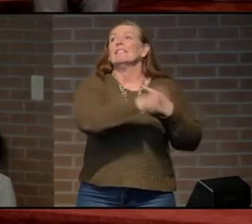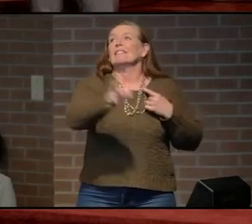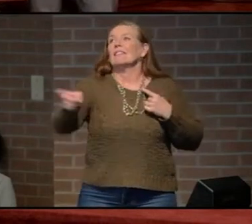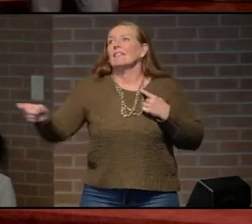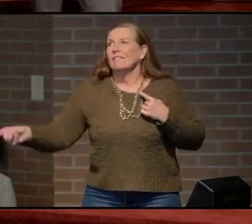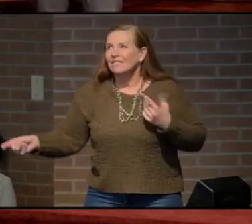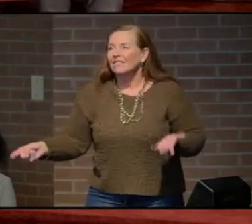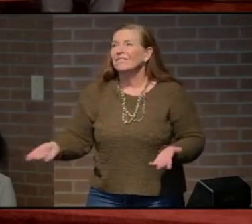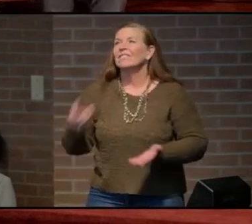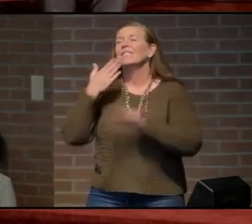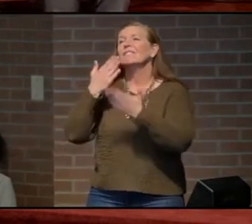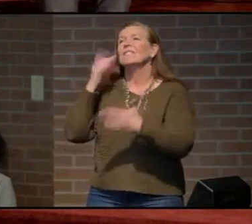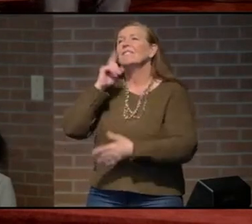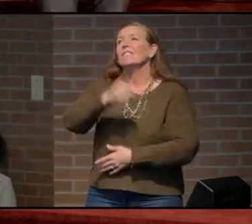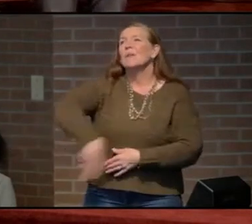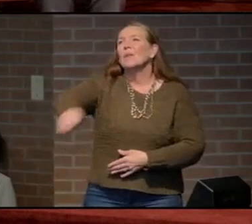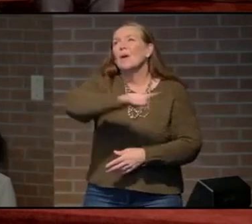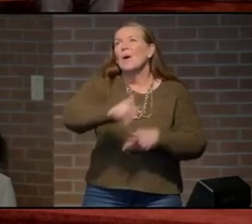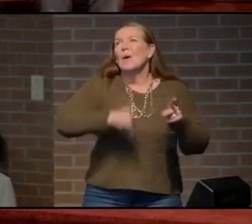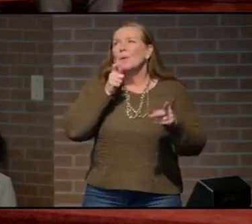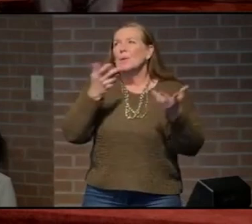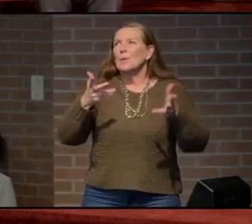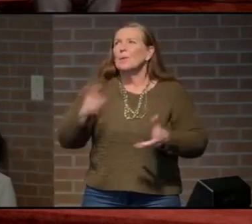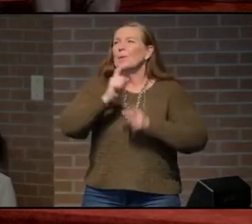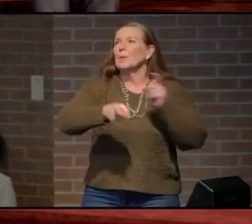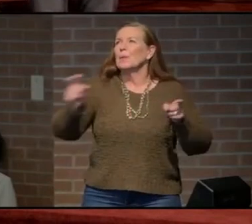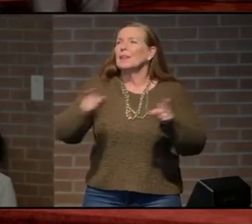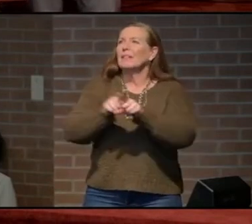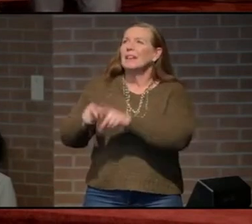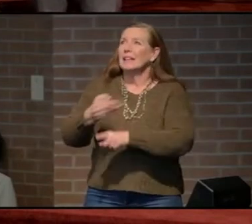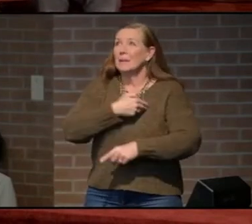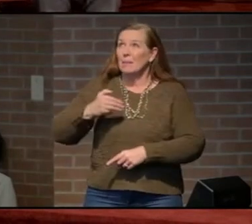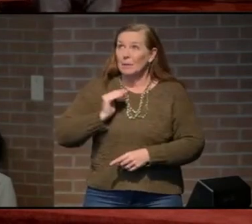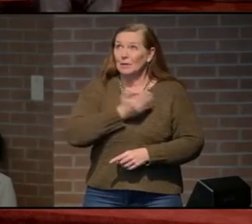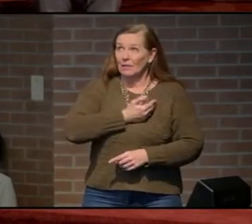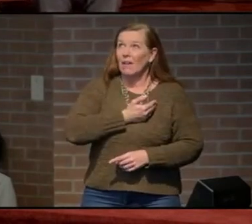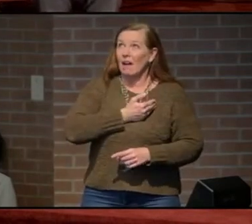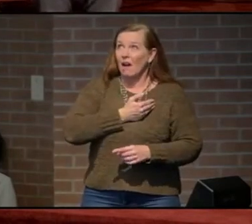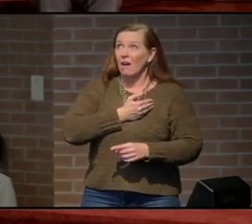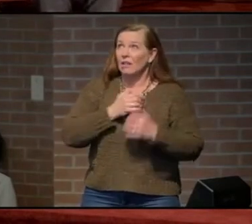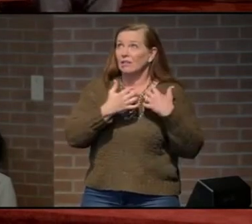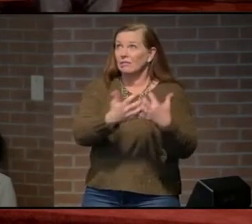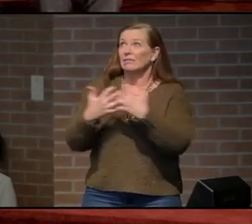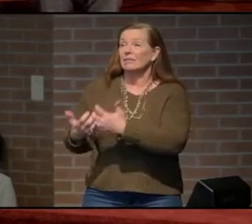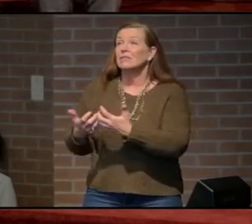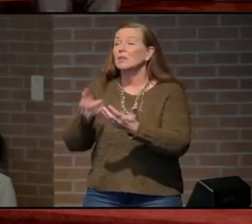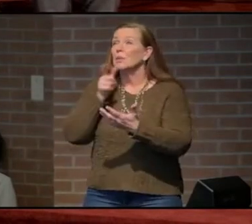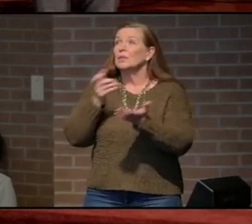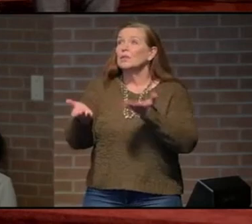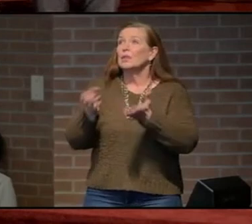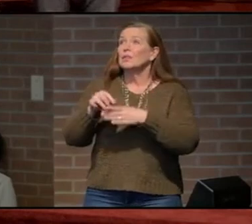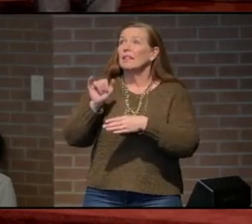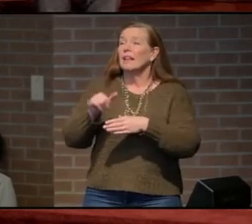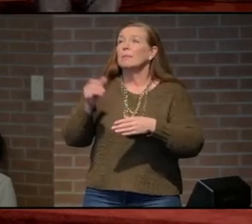And we thank you for those who have given as members of our military service, who have served in that way as we celebrate